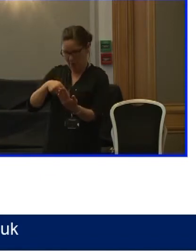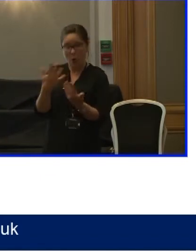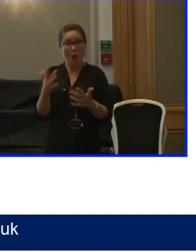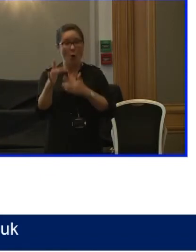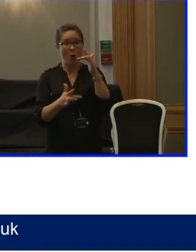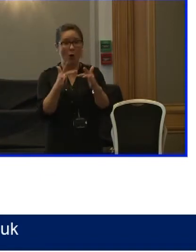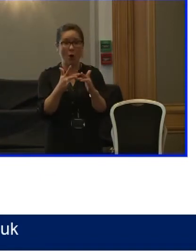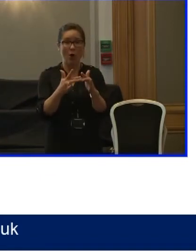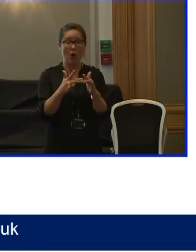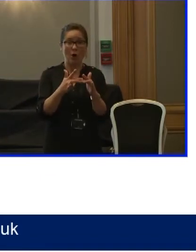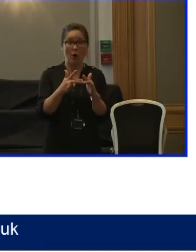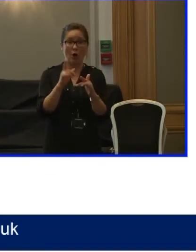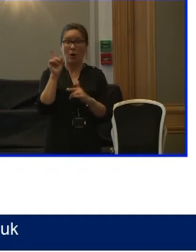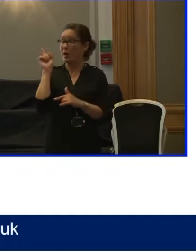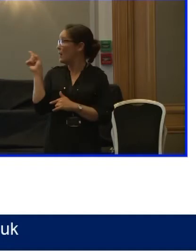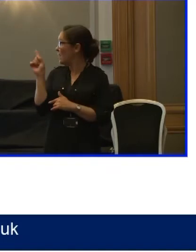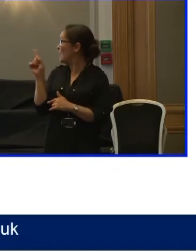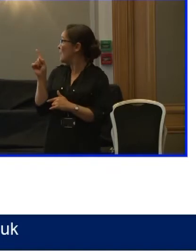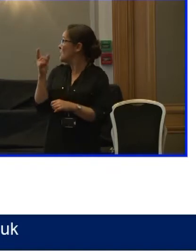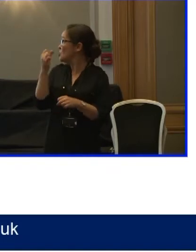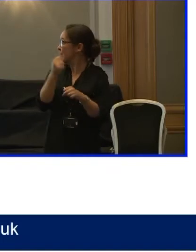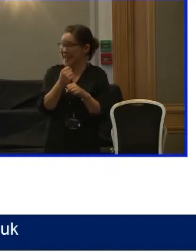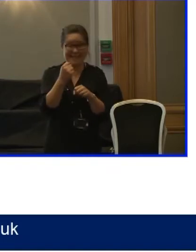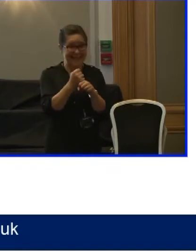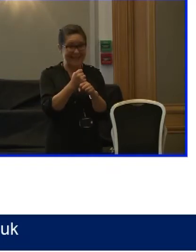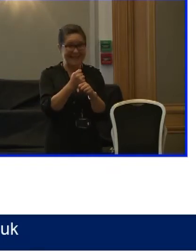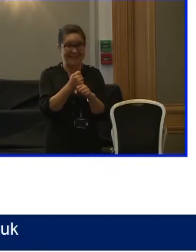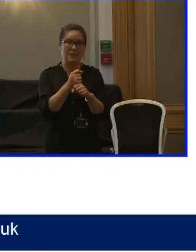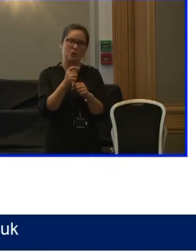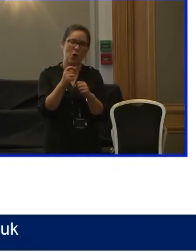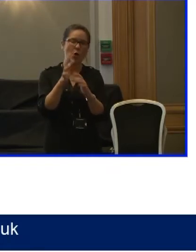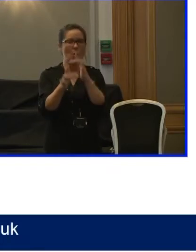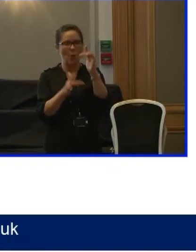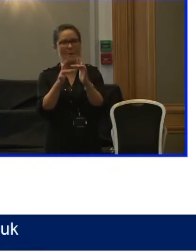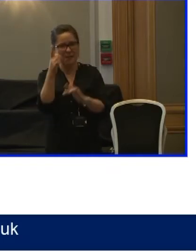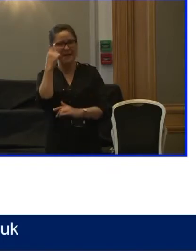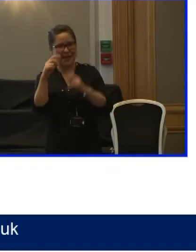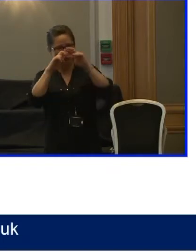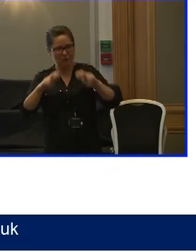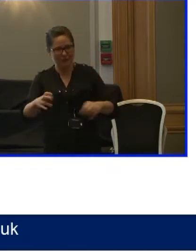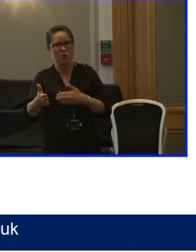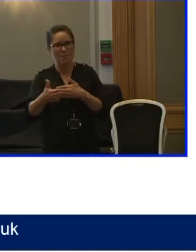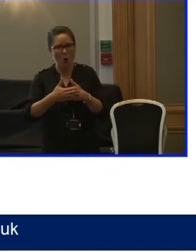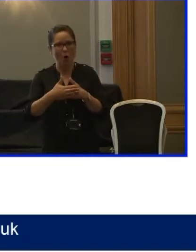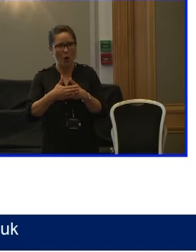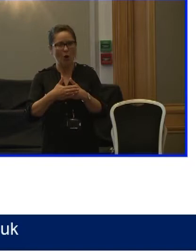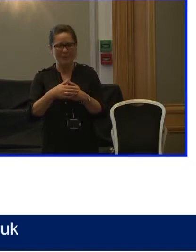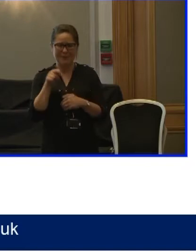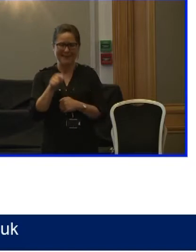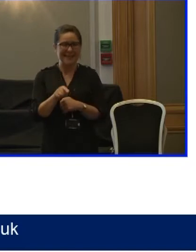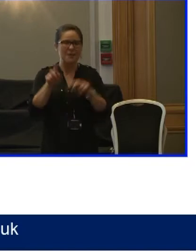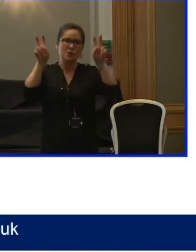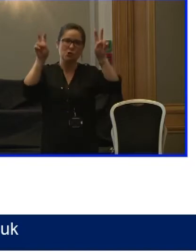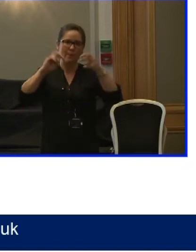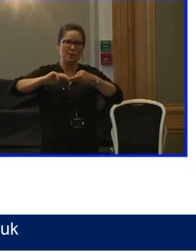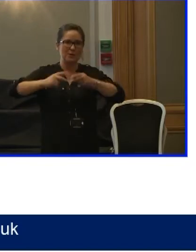unlockgenetics.org.uk for further information. It's really clear, it's really easy to understand. It is a complex issue, and maybe, no,